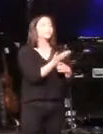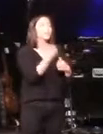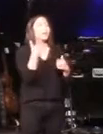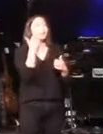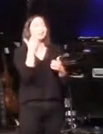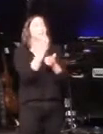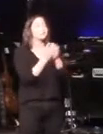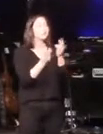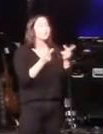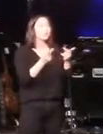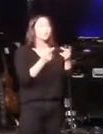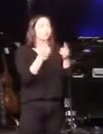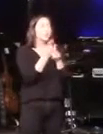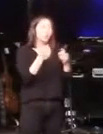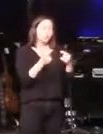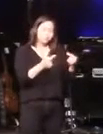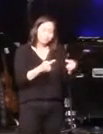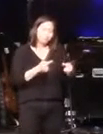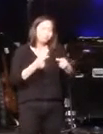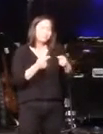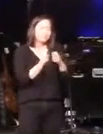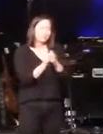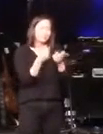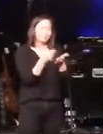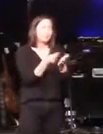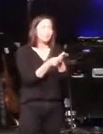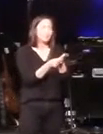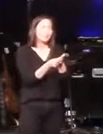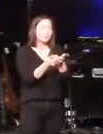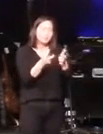Money is such a big issue. They're so fearful.